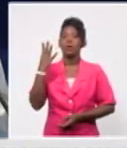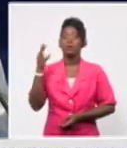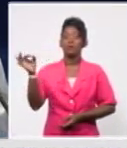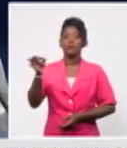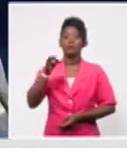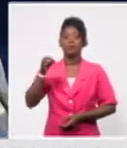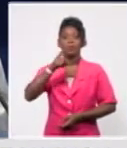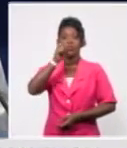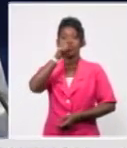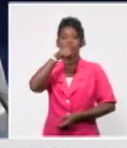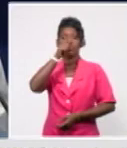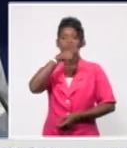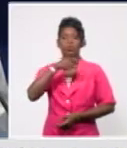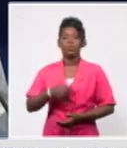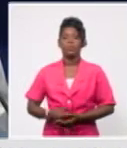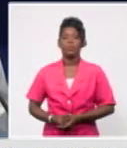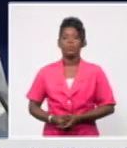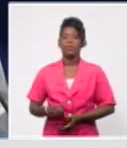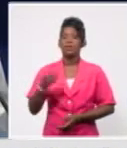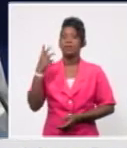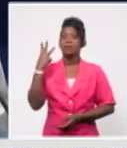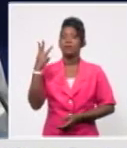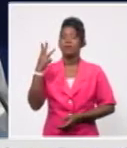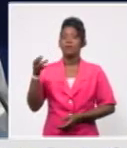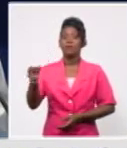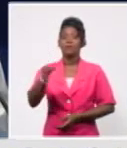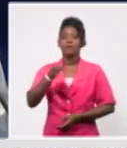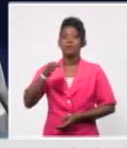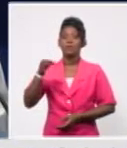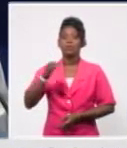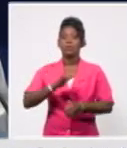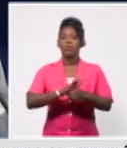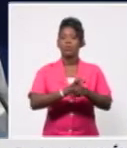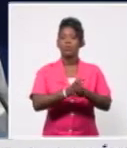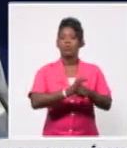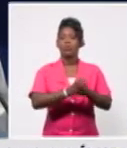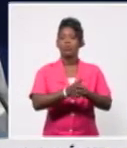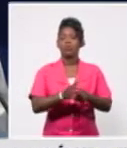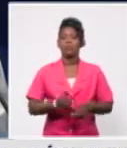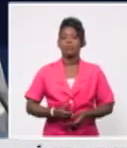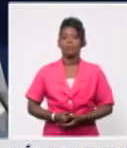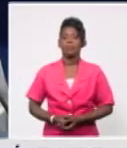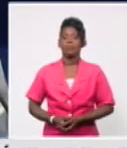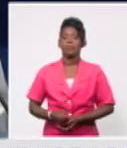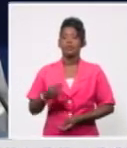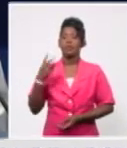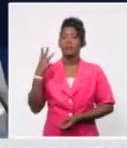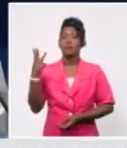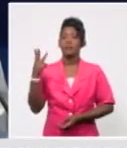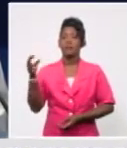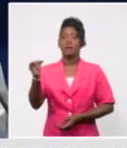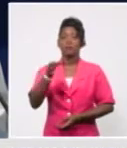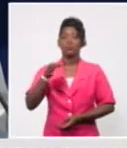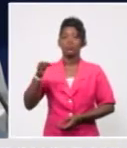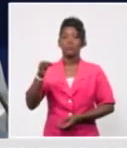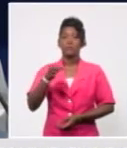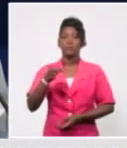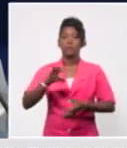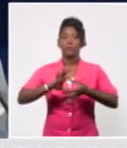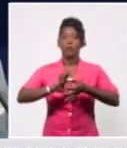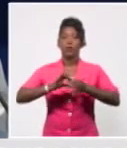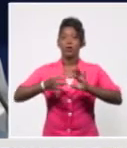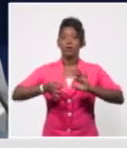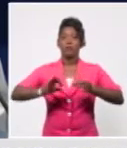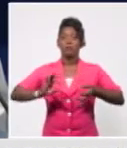Baños. The 2 cases from Matanzas belong to the municipalities of Matanzas,